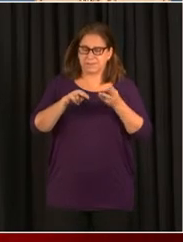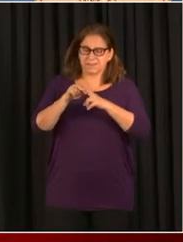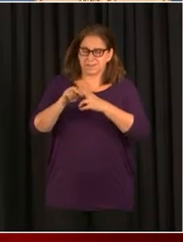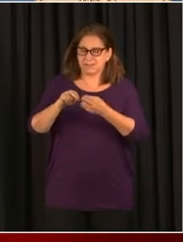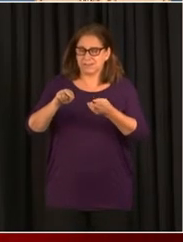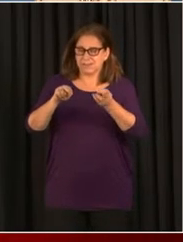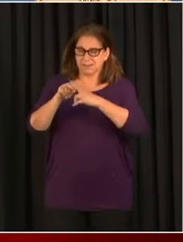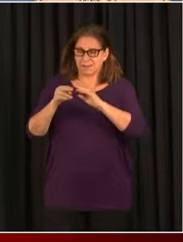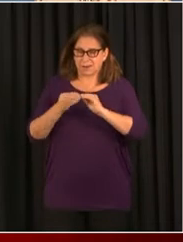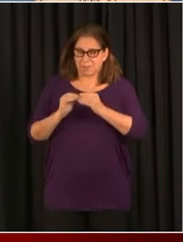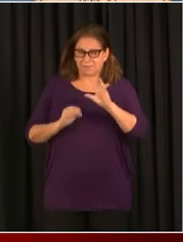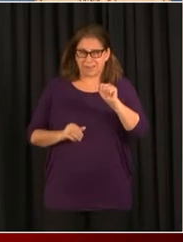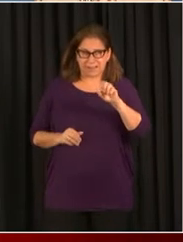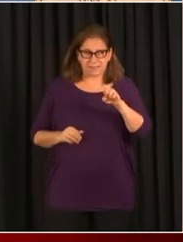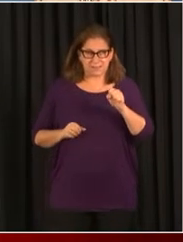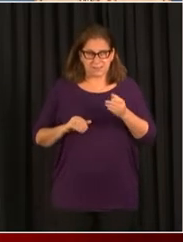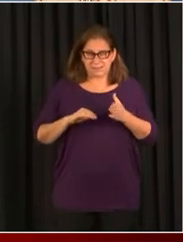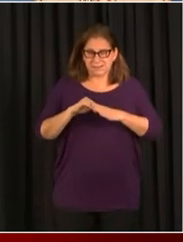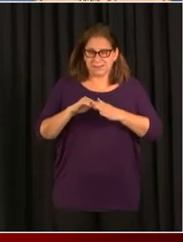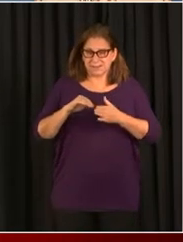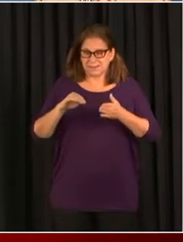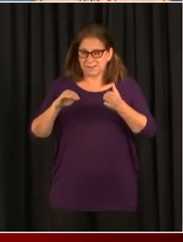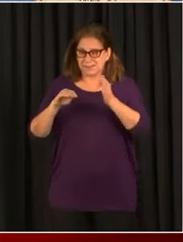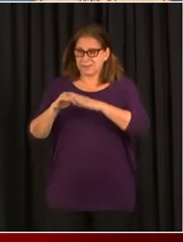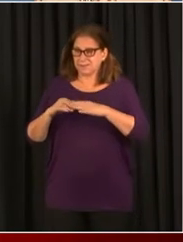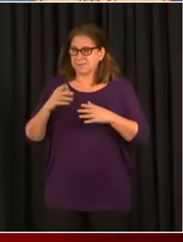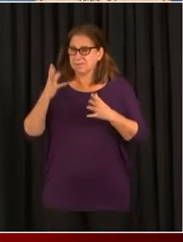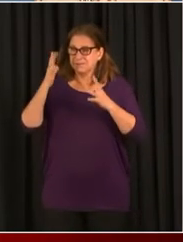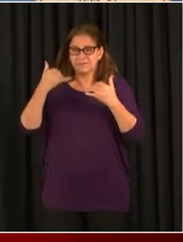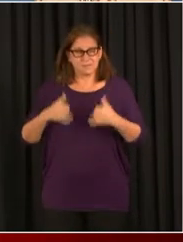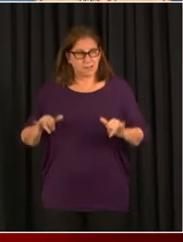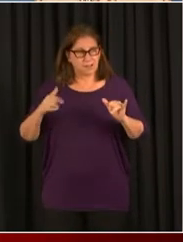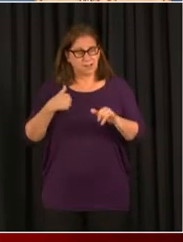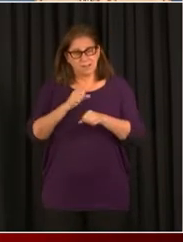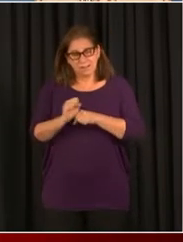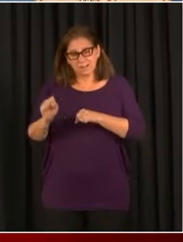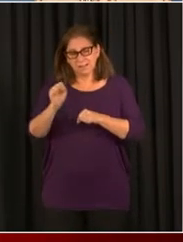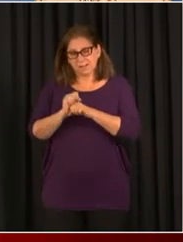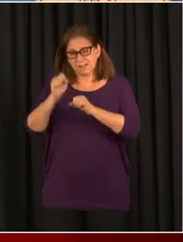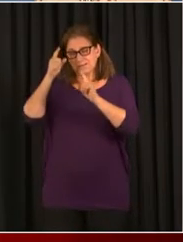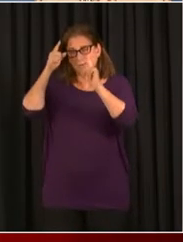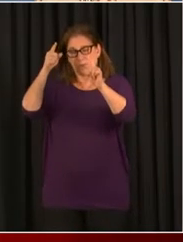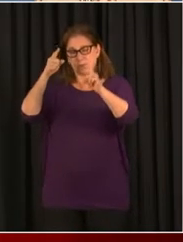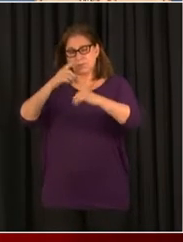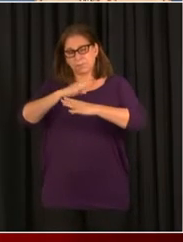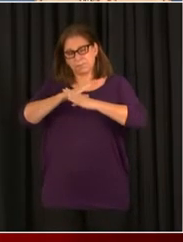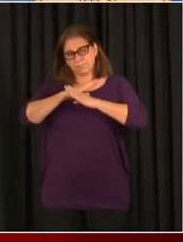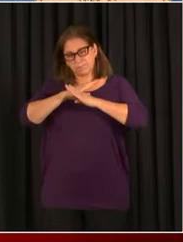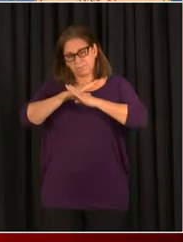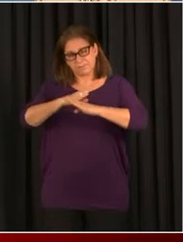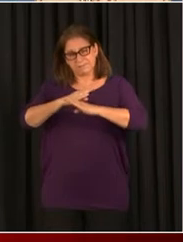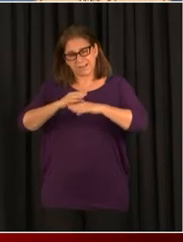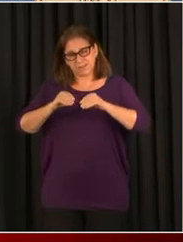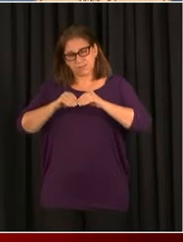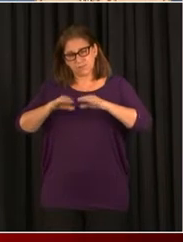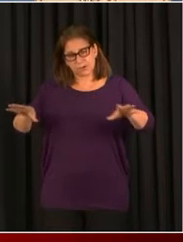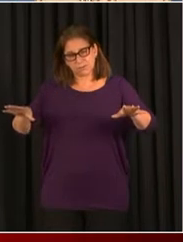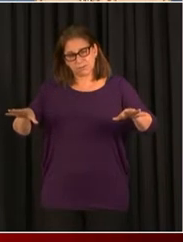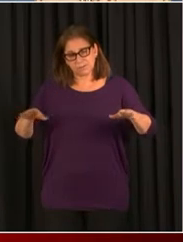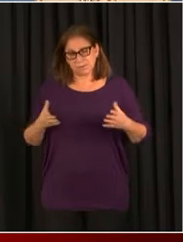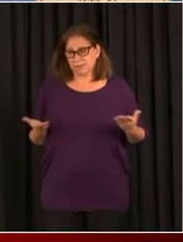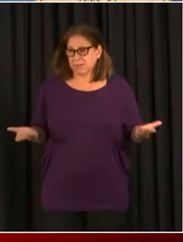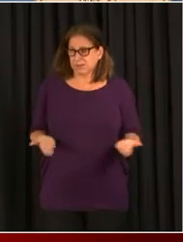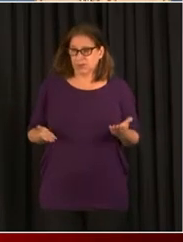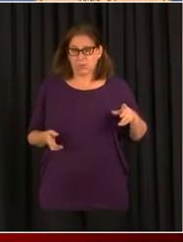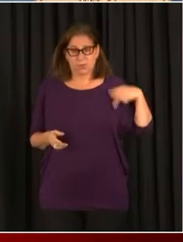to stop the spread as much as we can in the district. We have already lost 642 Washingtonians, and